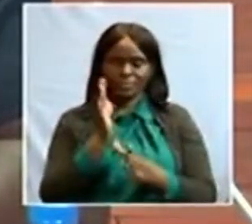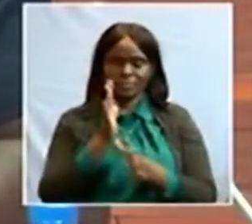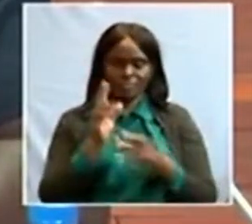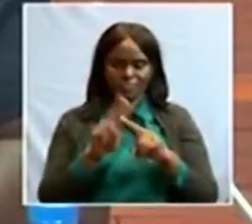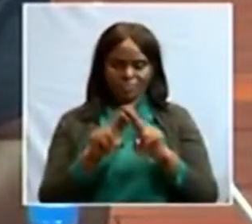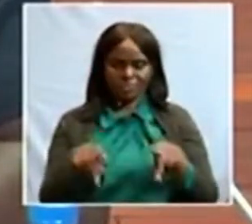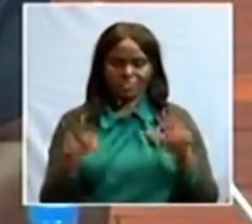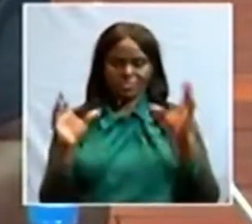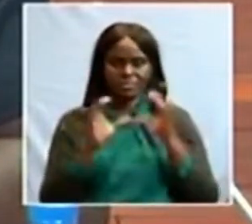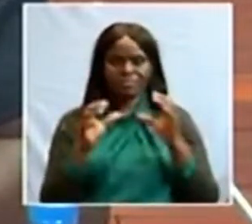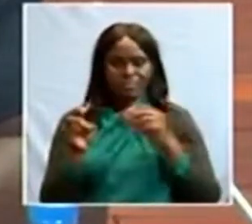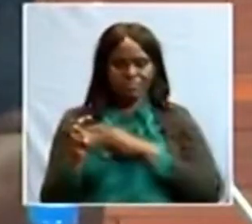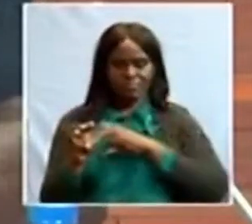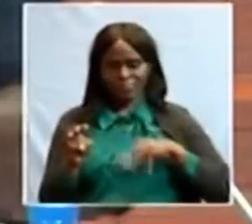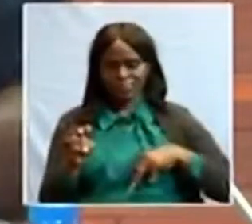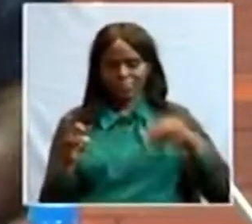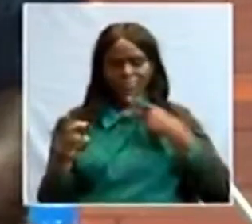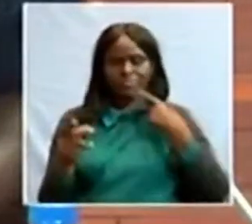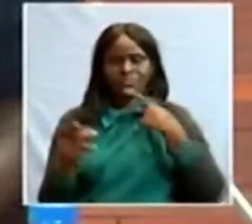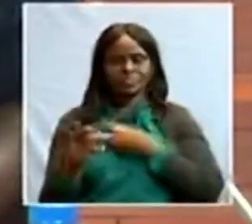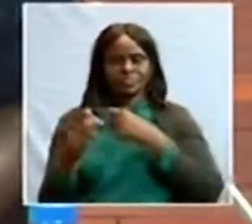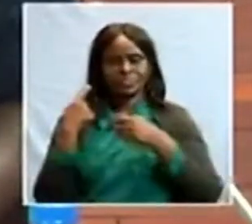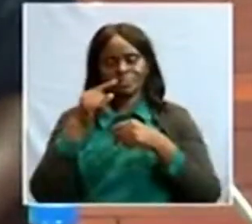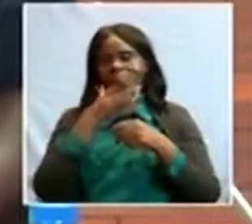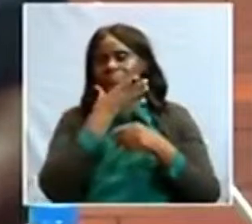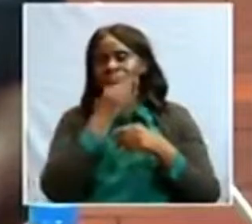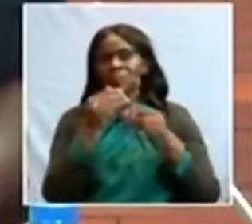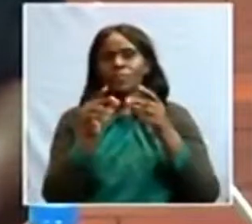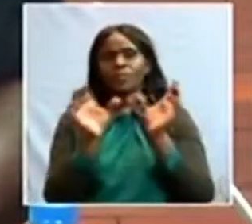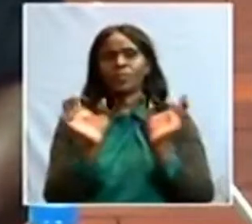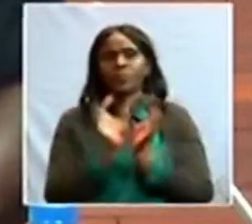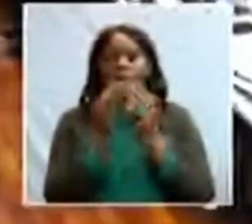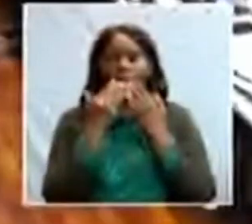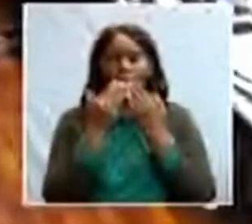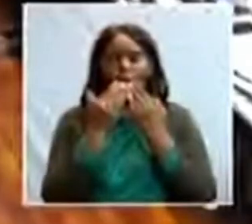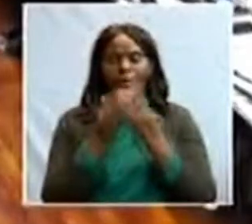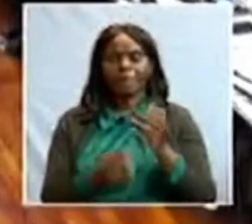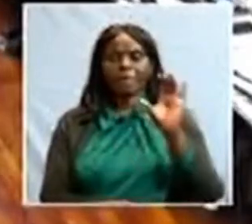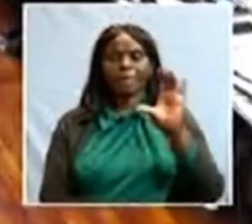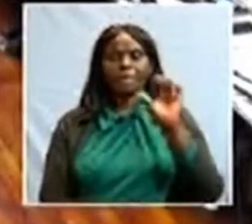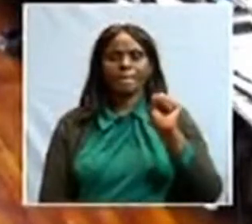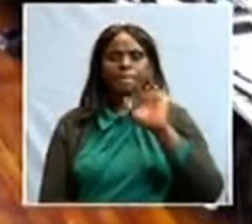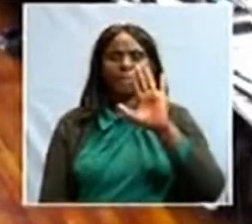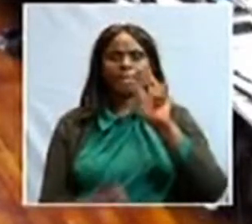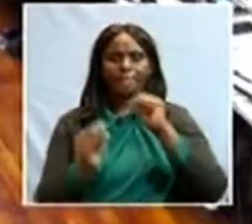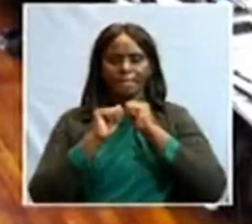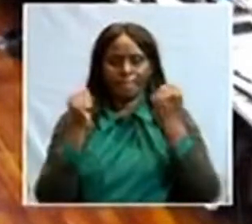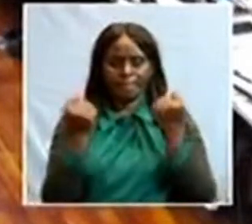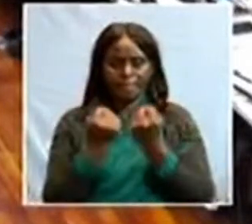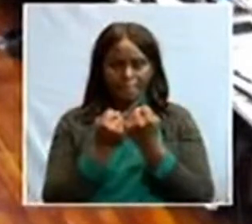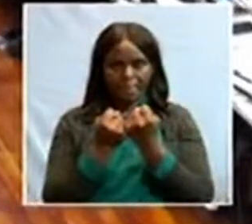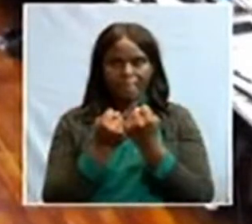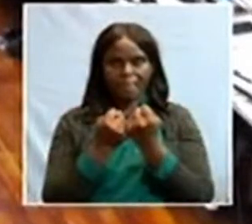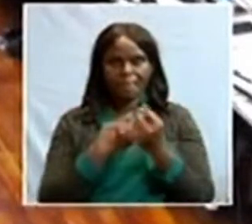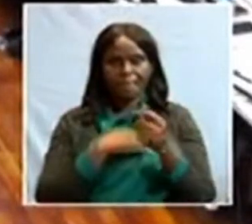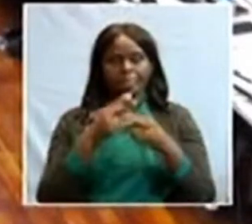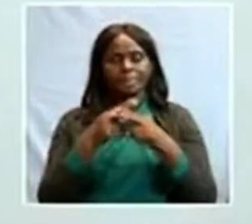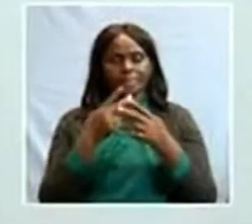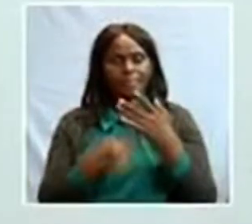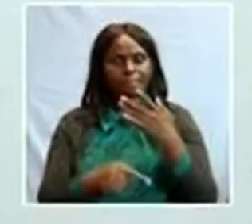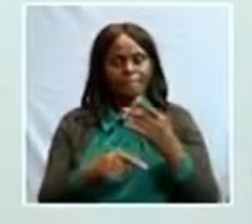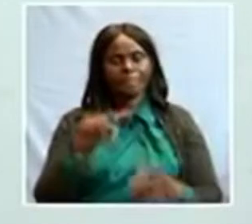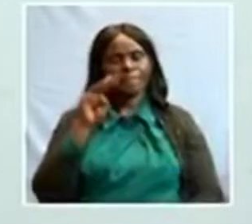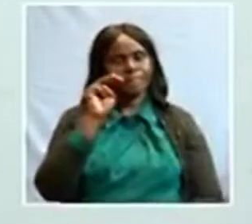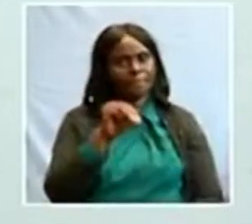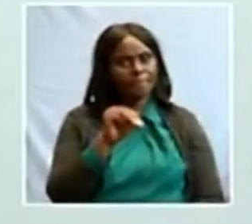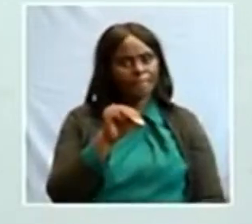the committee, Member of Parliament from Mandeo constituency. Thank you. CS and your team. My name is